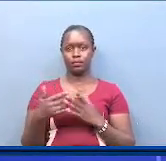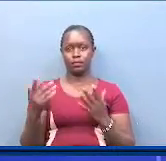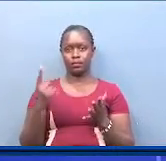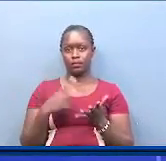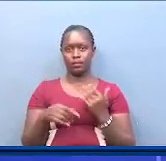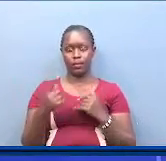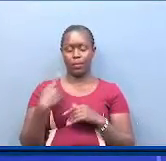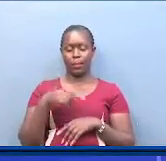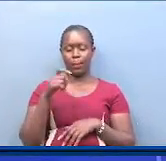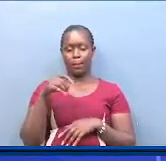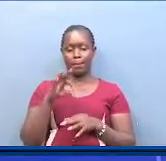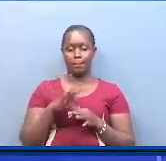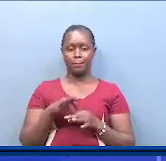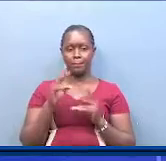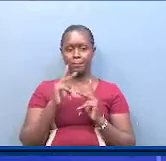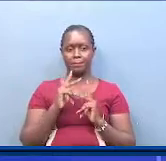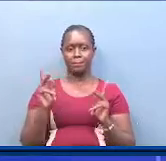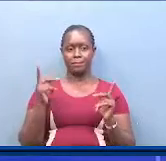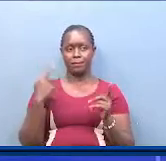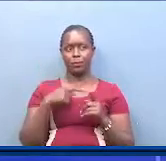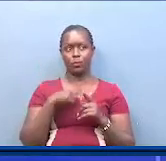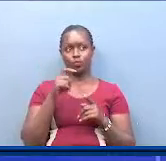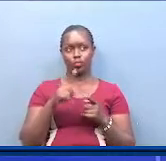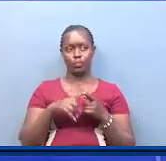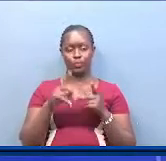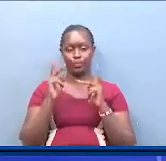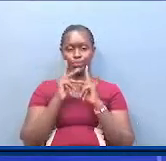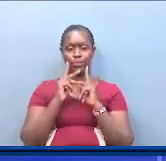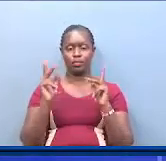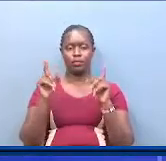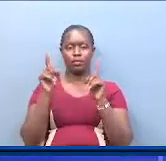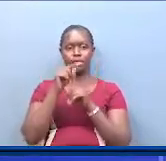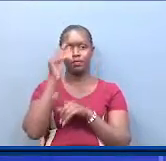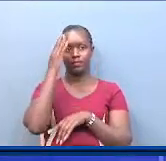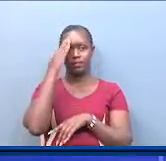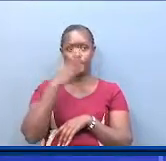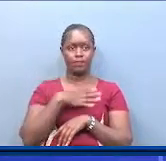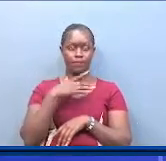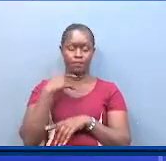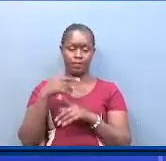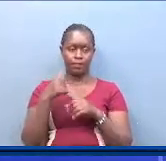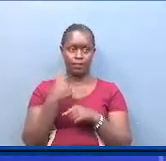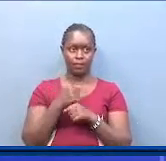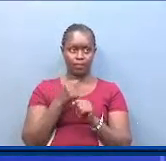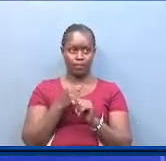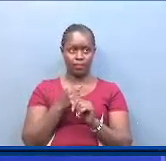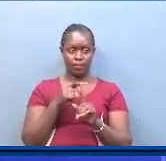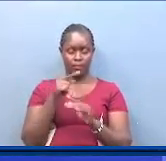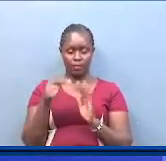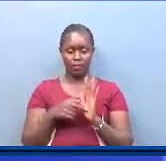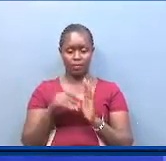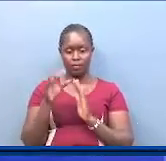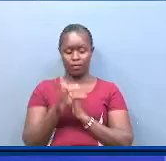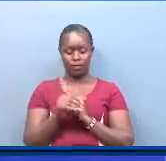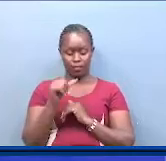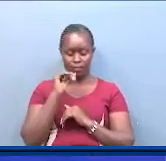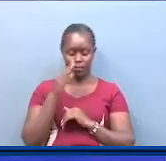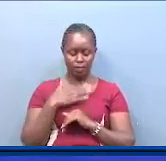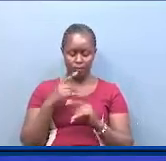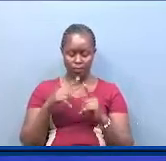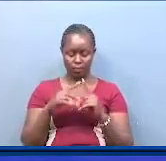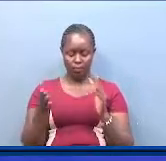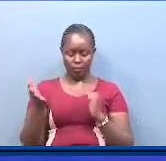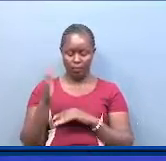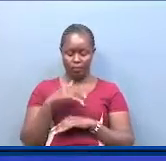is that we must vote peace. We must vote peace. And we know the people who have caused mayhem in this country. And we do not want to go